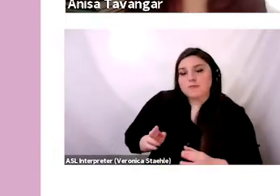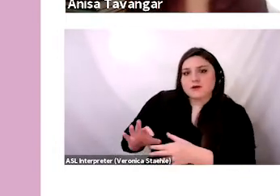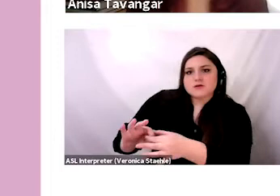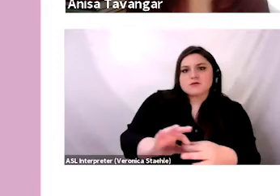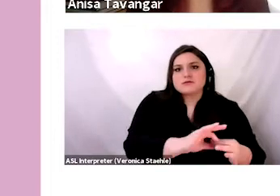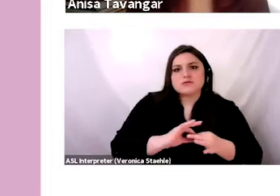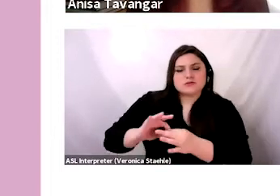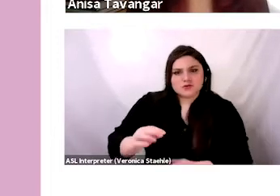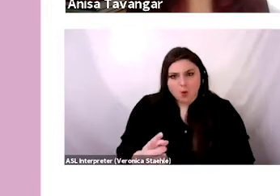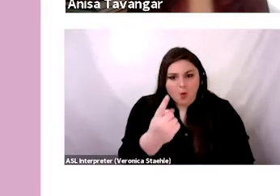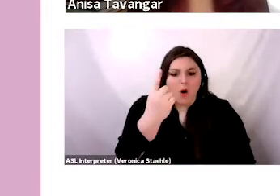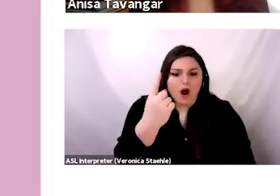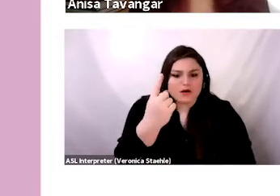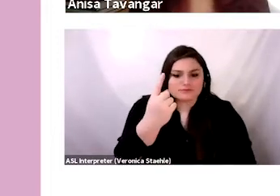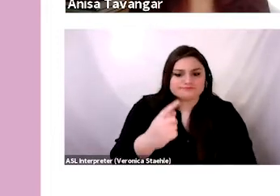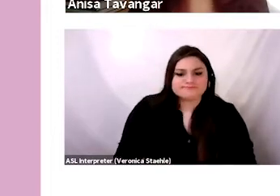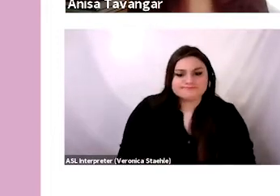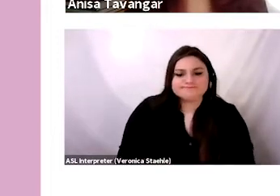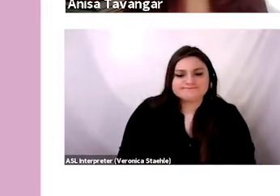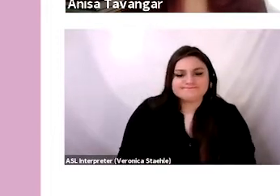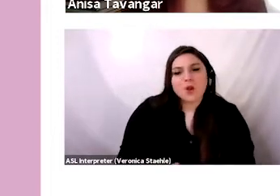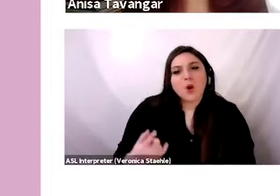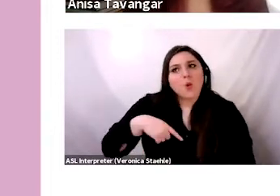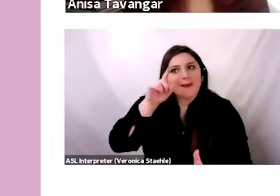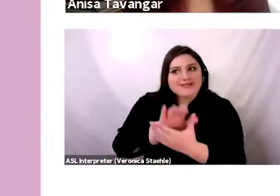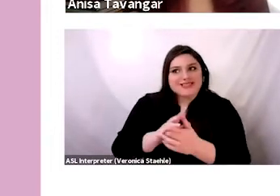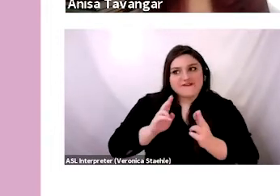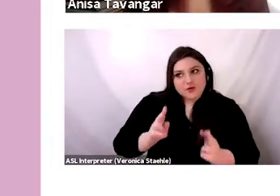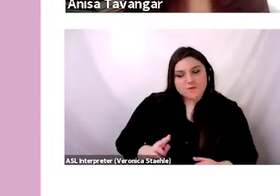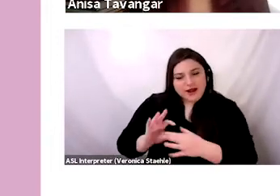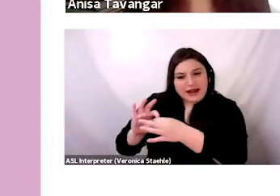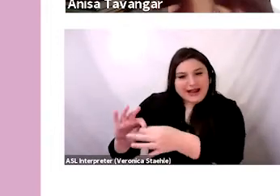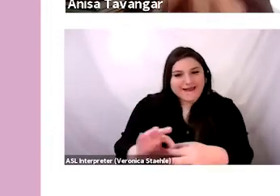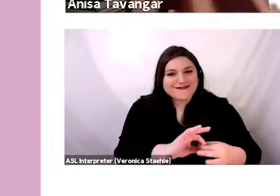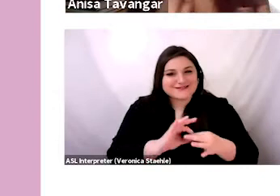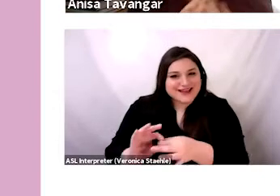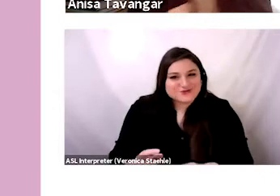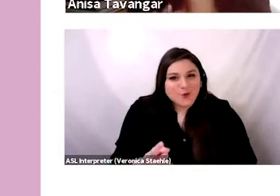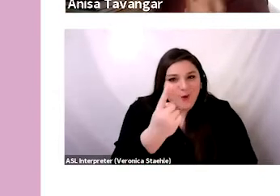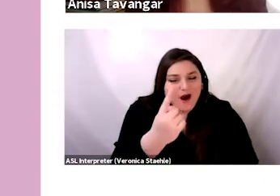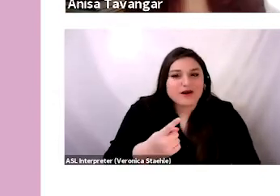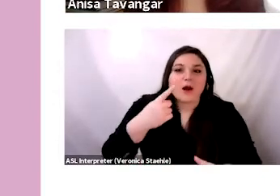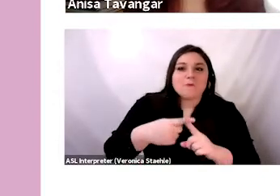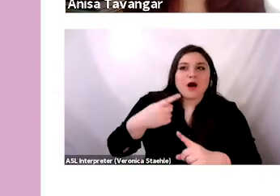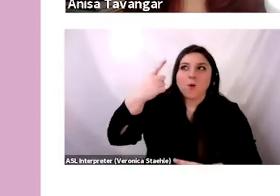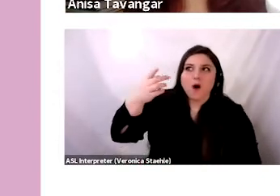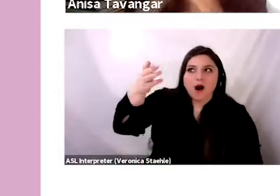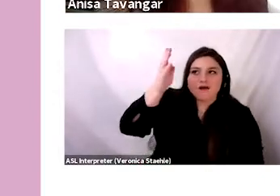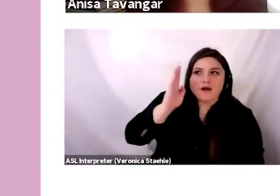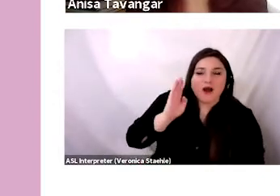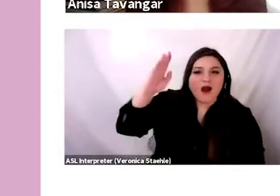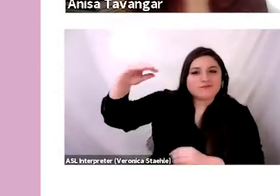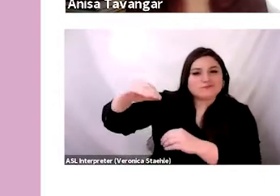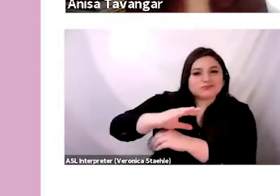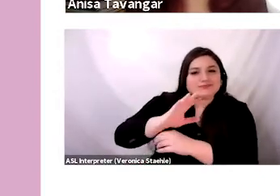of mankind. We believe that there is, in addition to sort of this oneness of humanity, there's also a sort of a